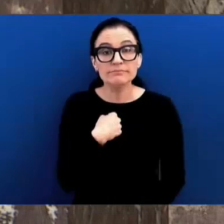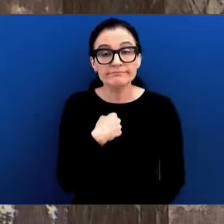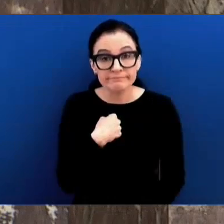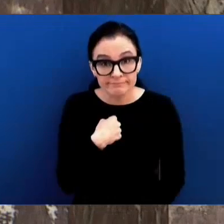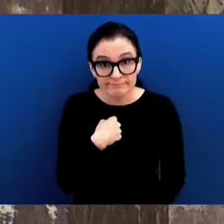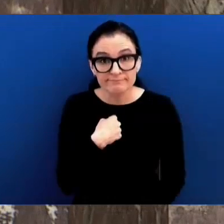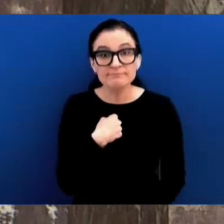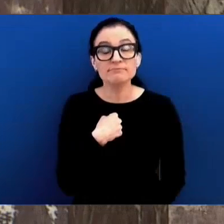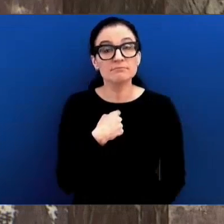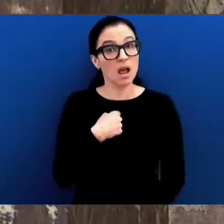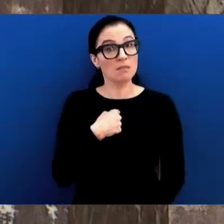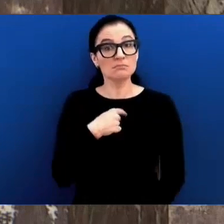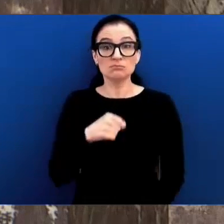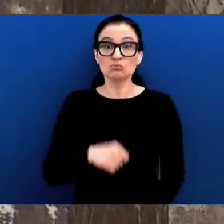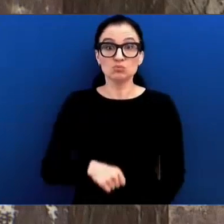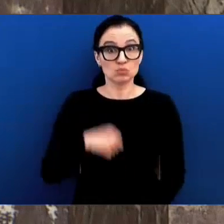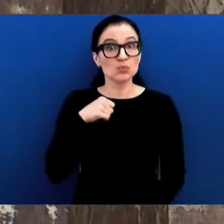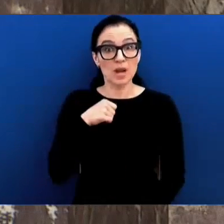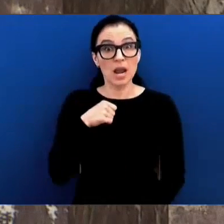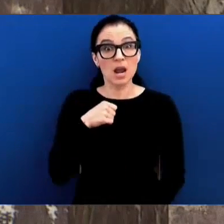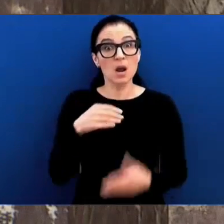in the carbon tax. I think if you accept...